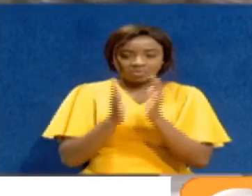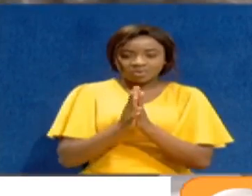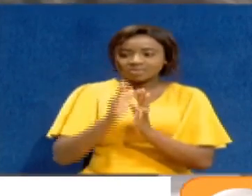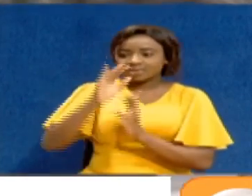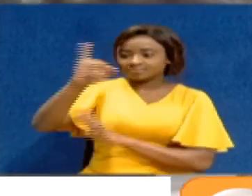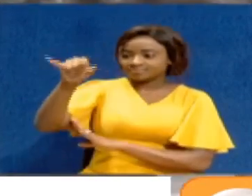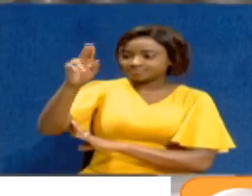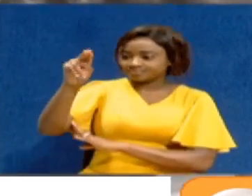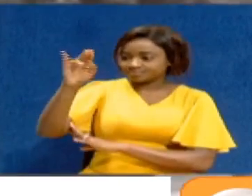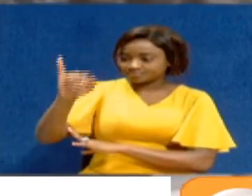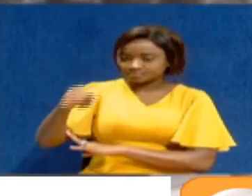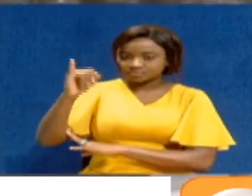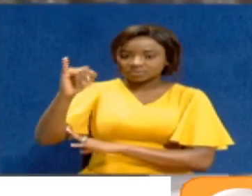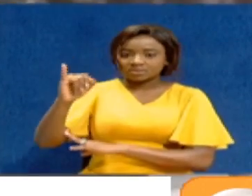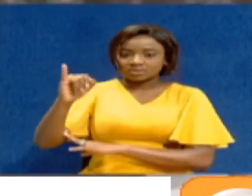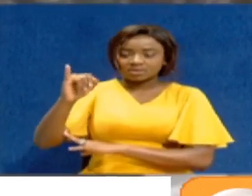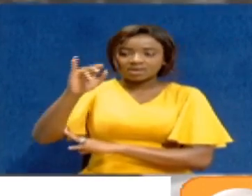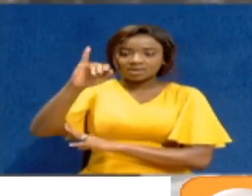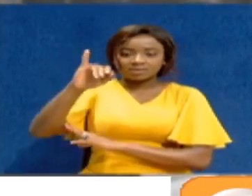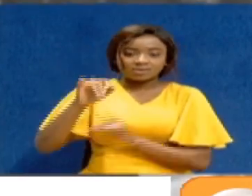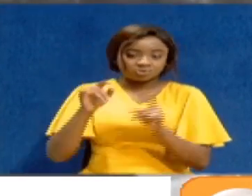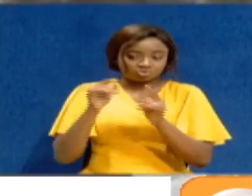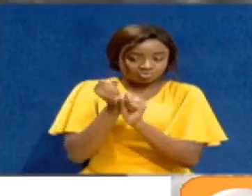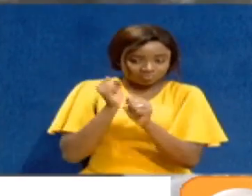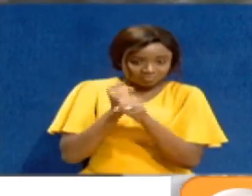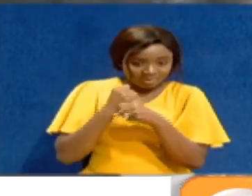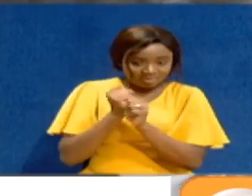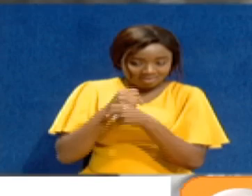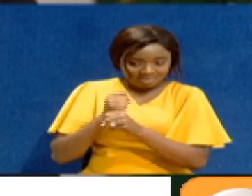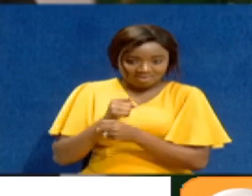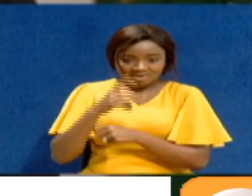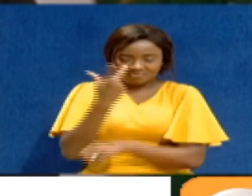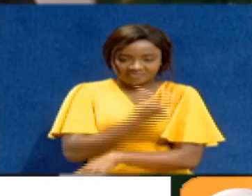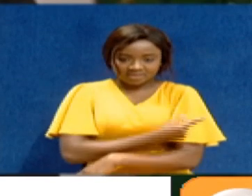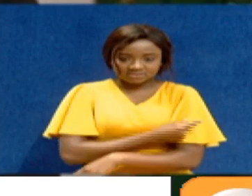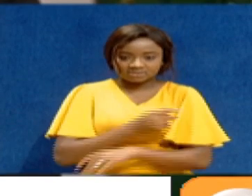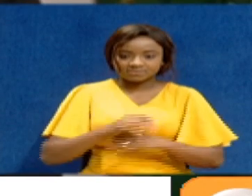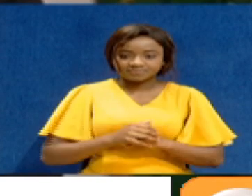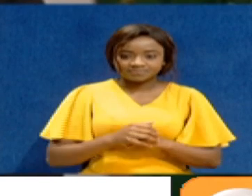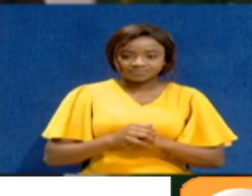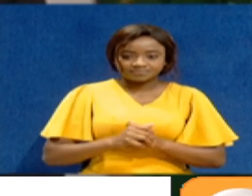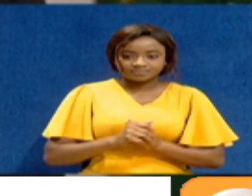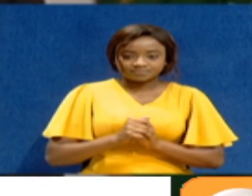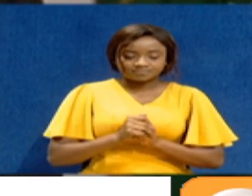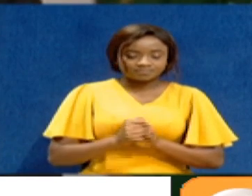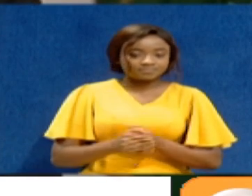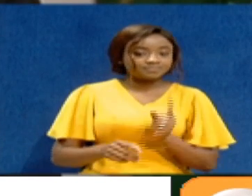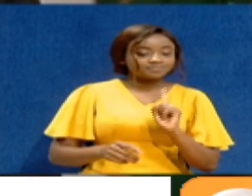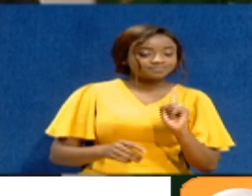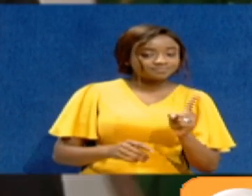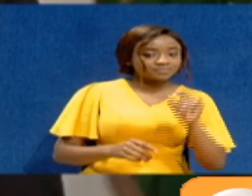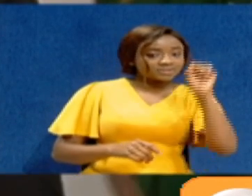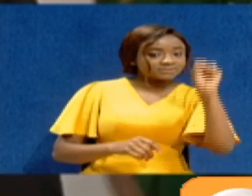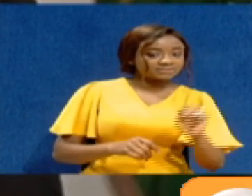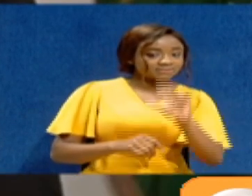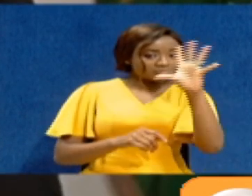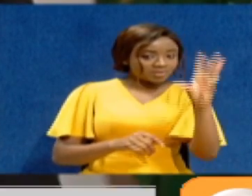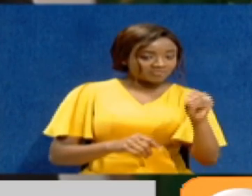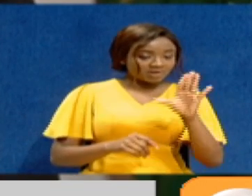with Johnson & Johnson to begin vaccine productions in their countries. The Aspen facility in South Africa, for